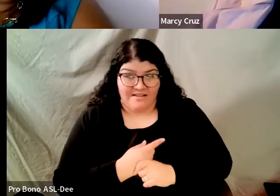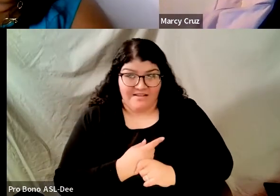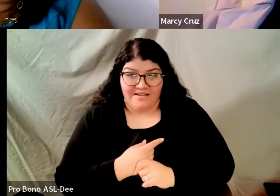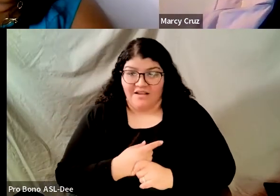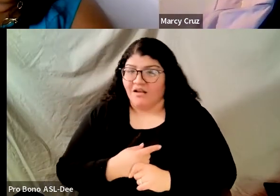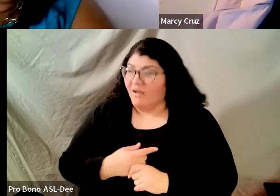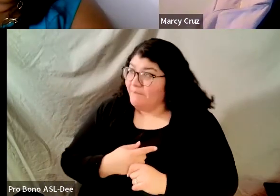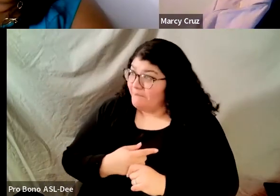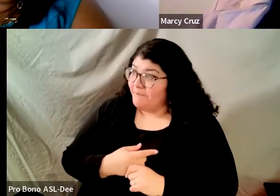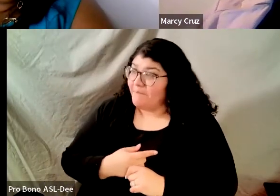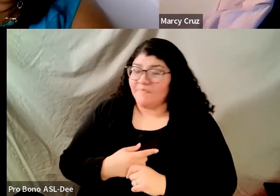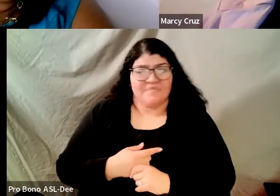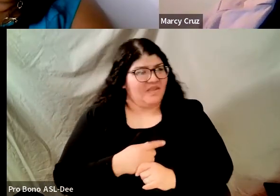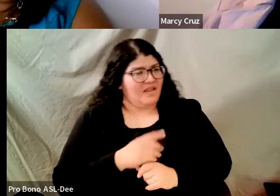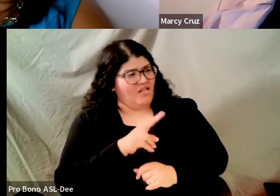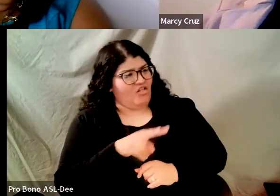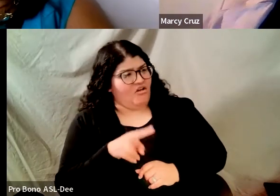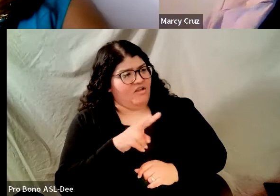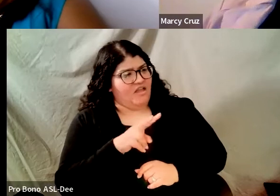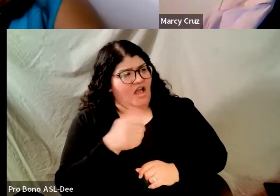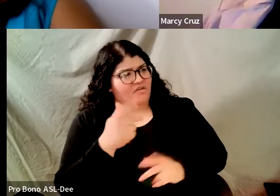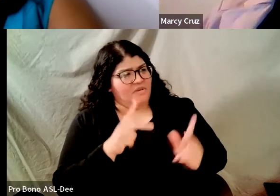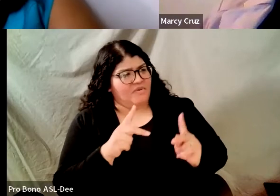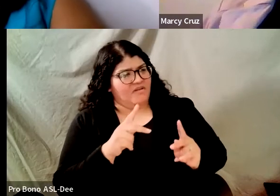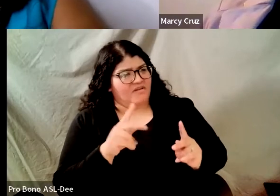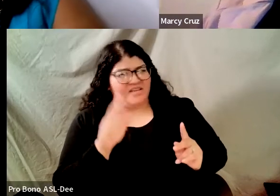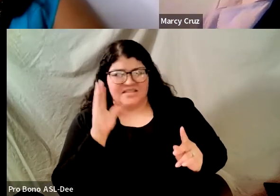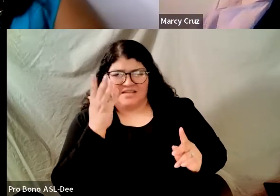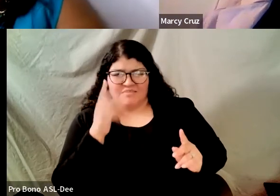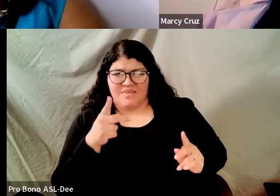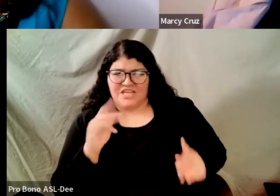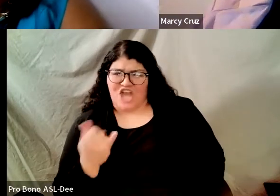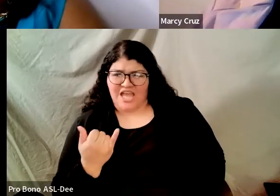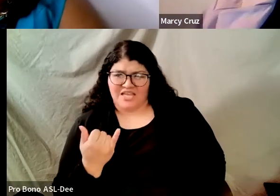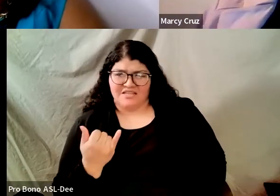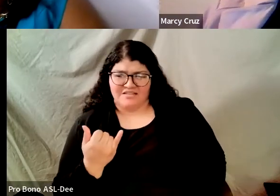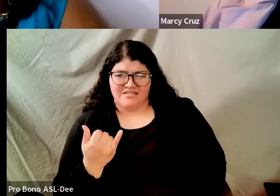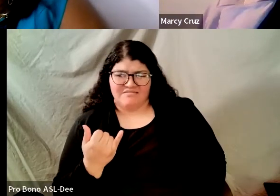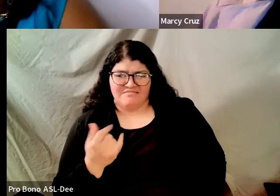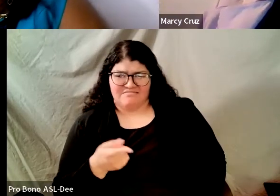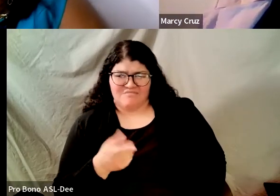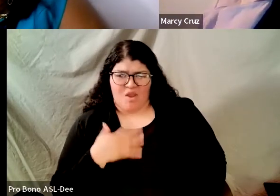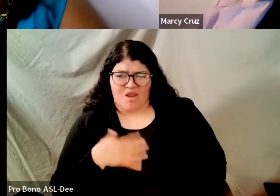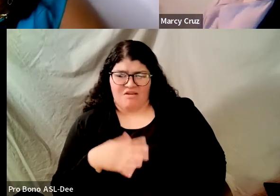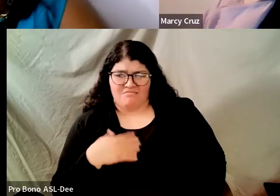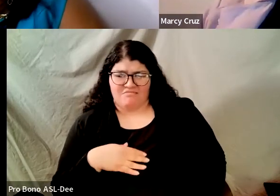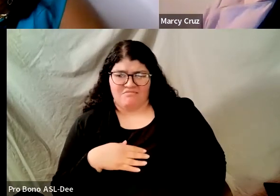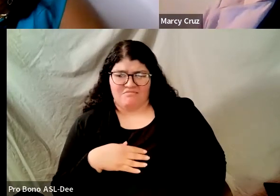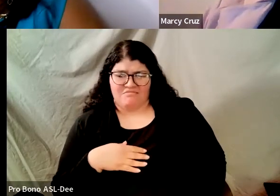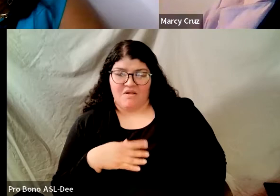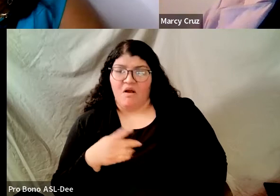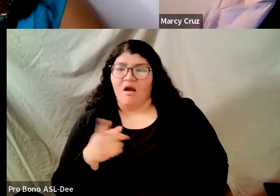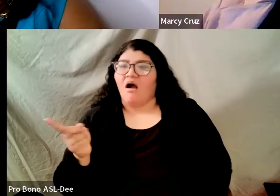on there looking like they wearing pajamas. And I'm like so confused. Later, I found out that they used the